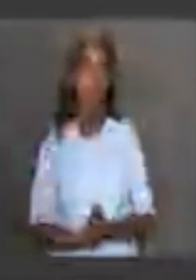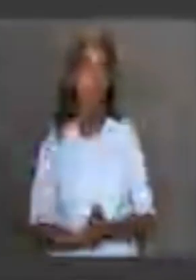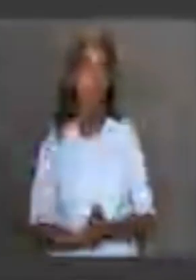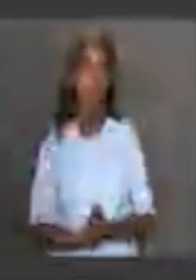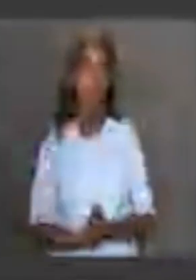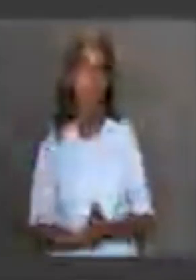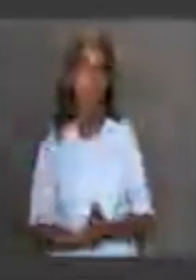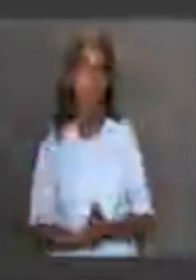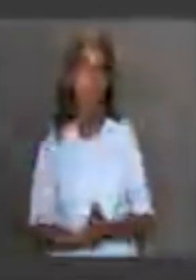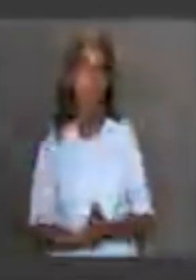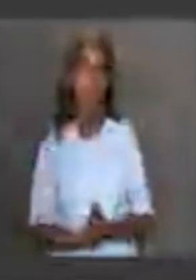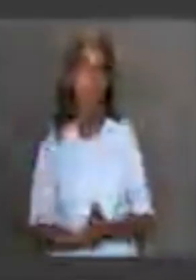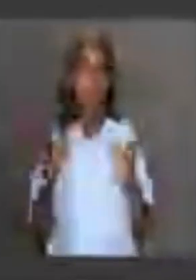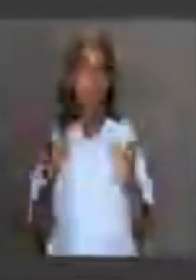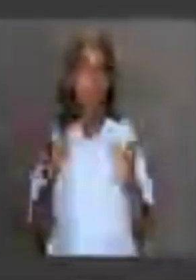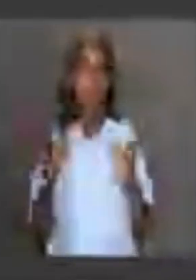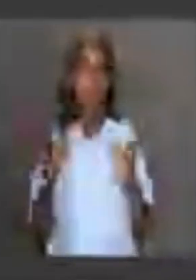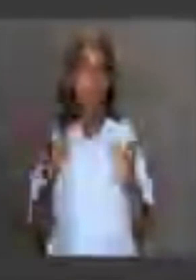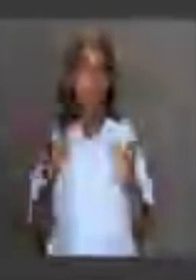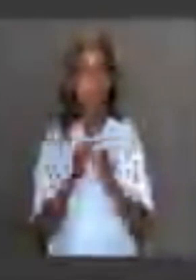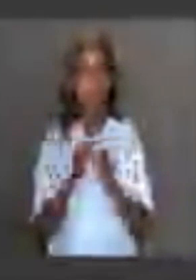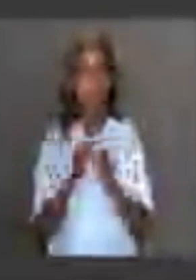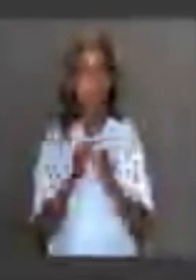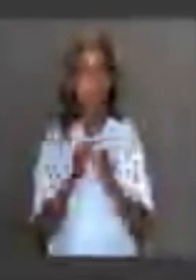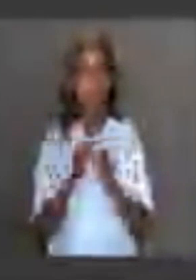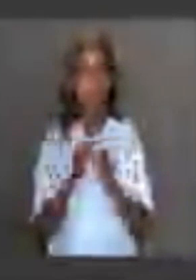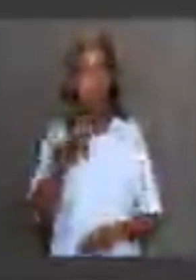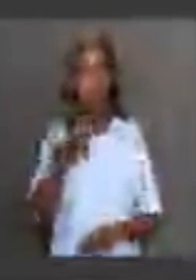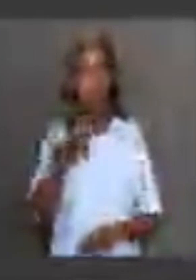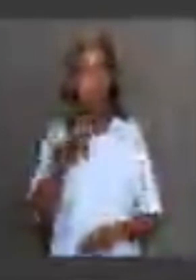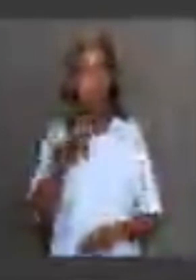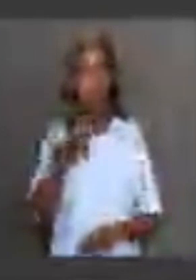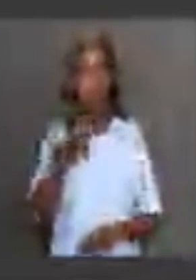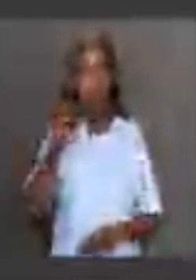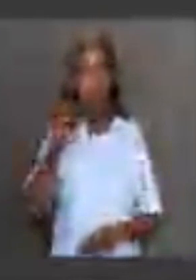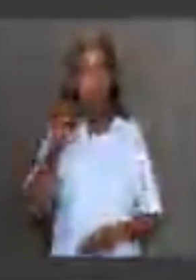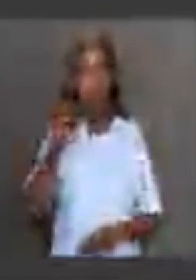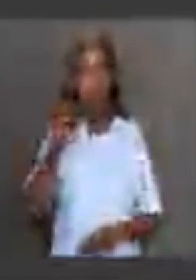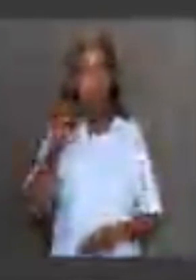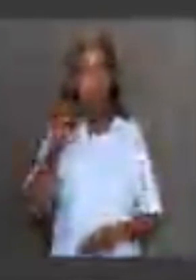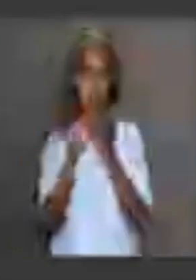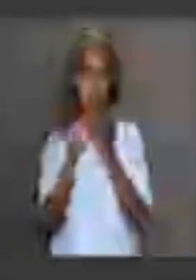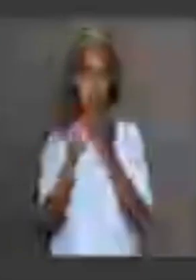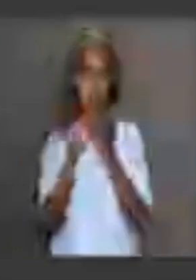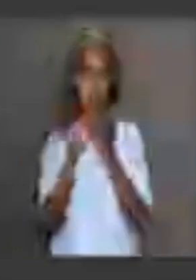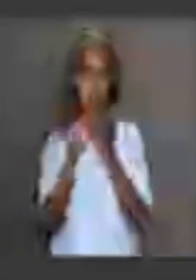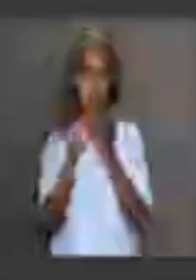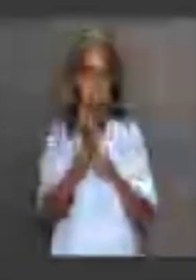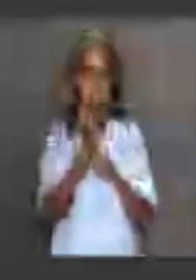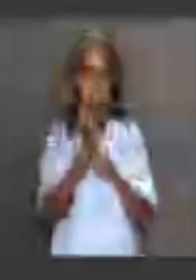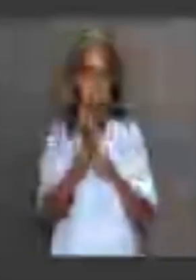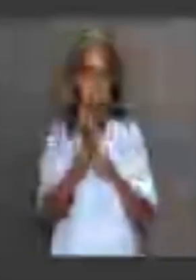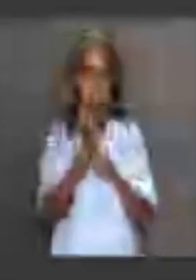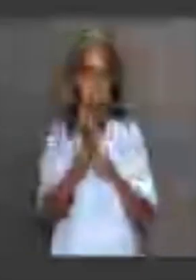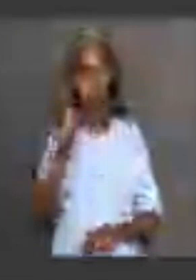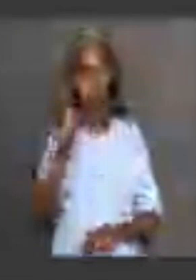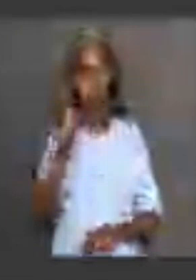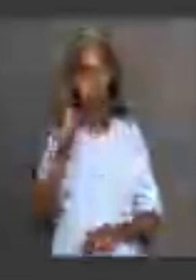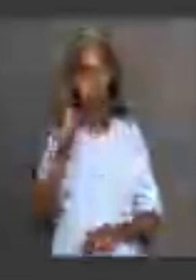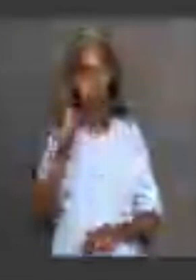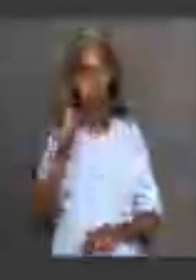The set of whole numbers includes 0 and all natural numbers.